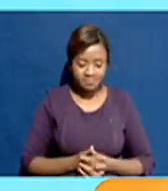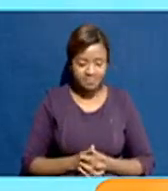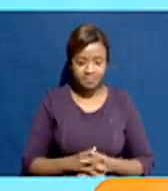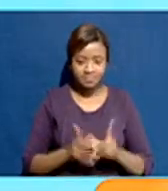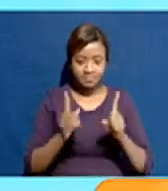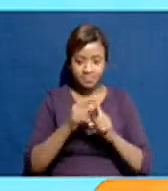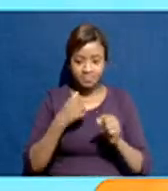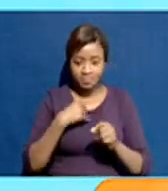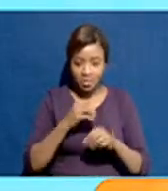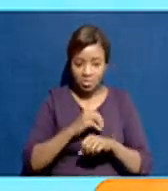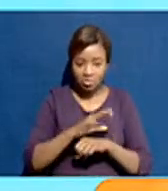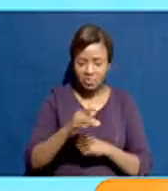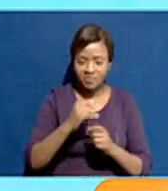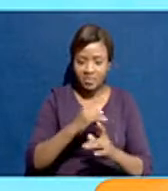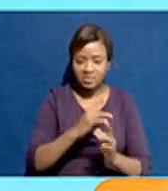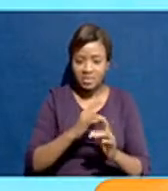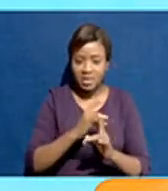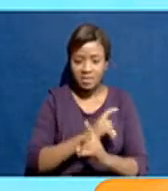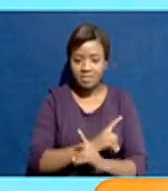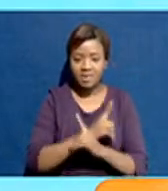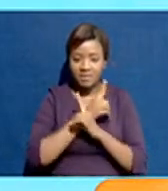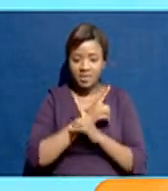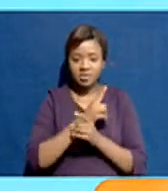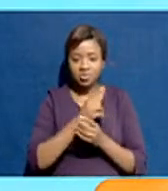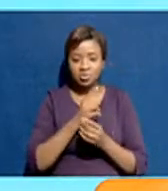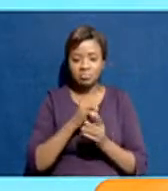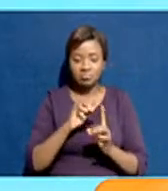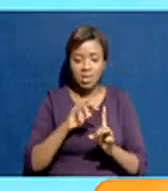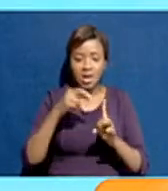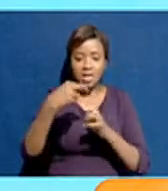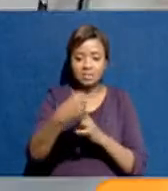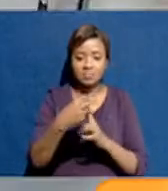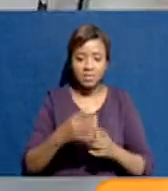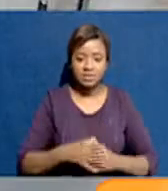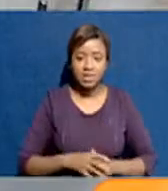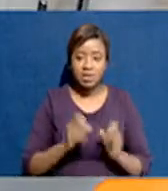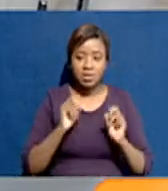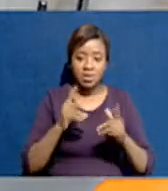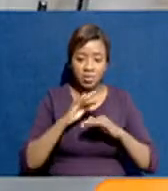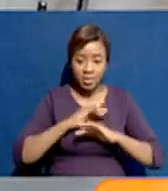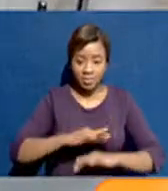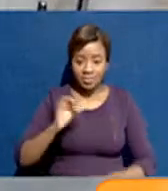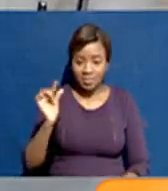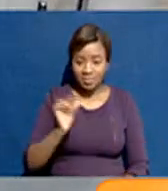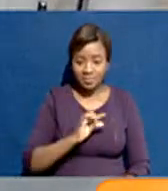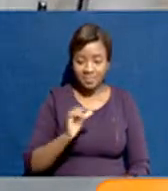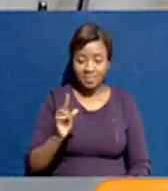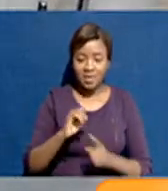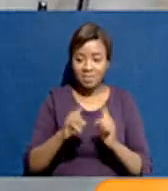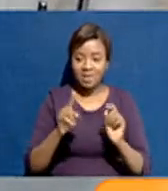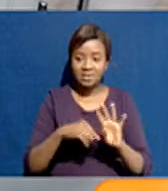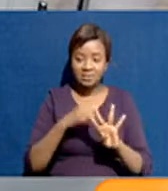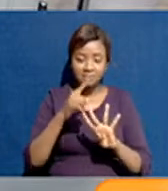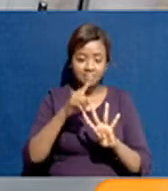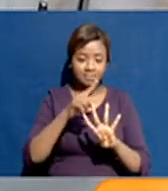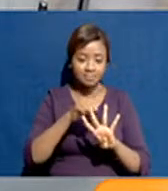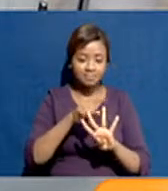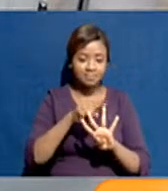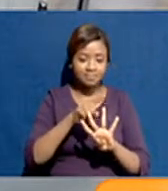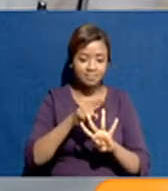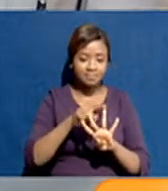measures. The prevention aspect need to be really elevated. All right. I have to take a quick break, but Dr. Marshall, let me bring in on this. How does the triple